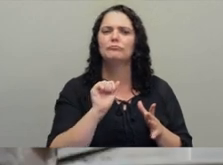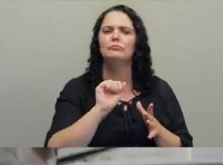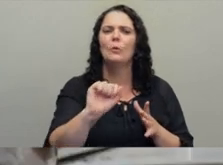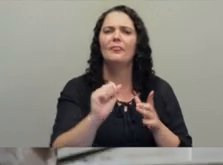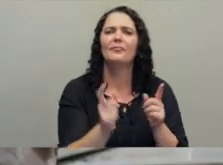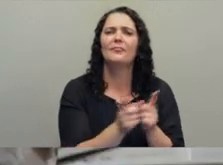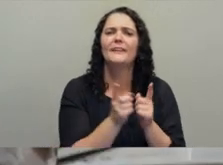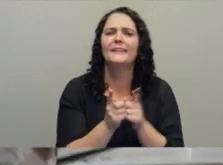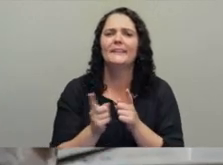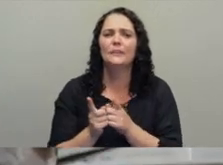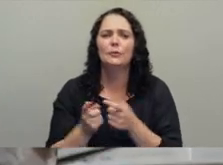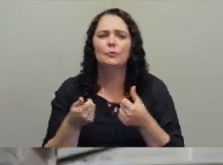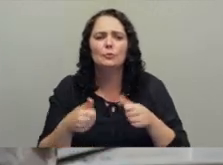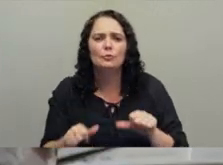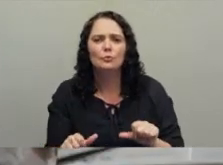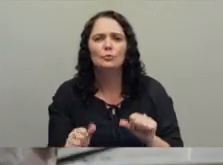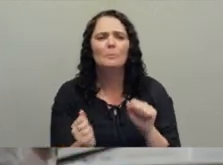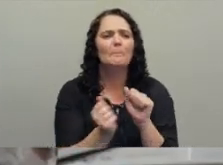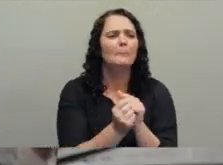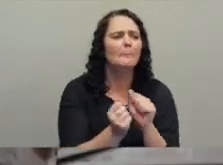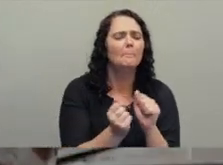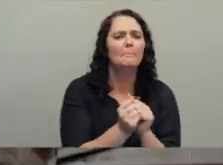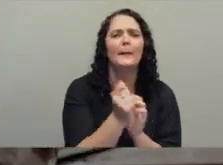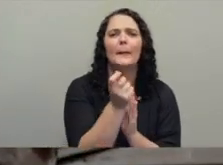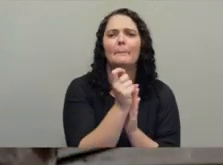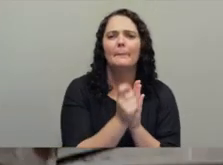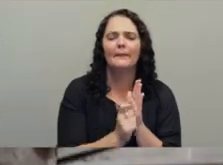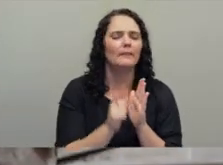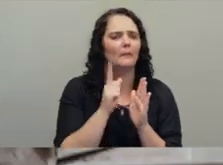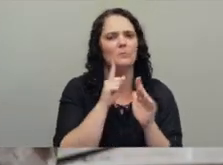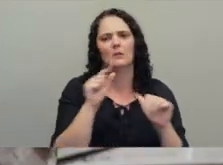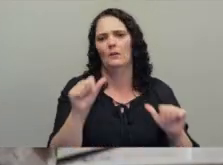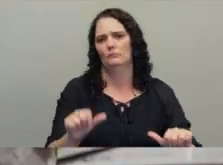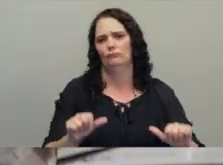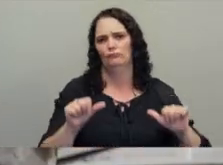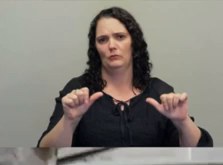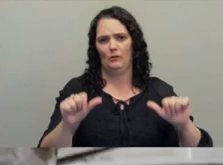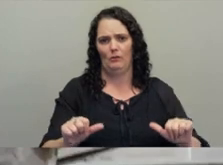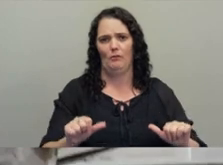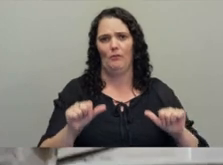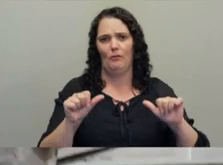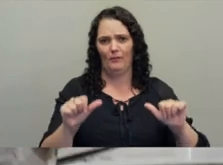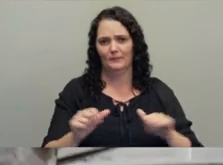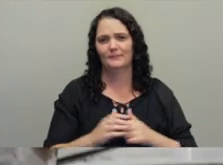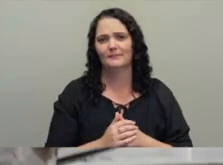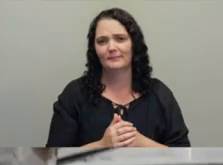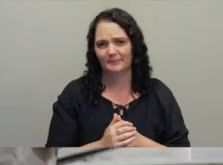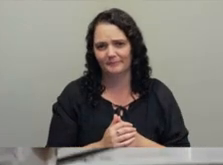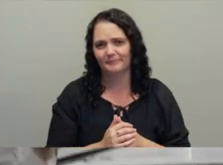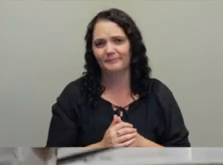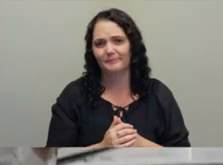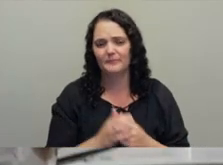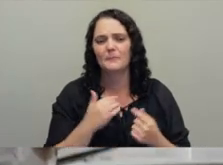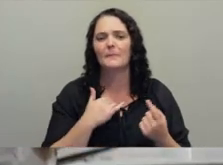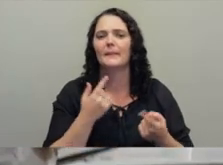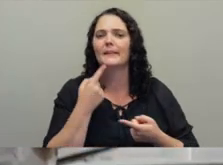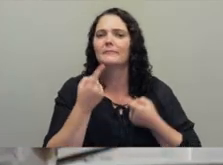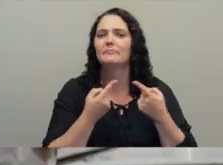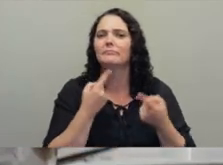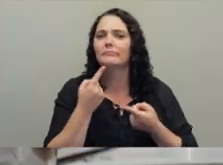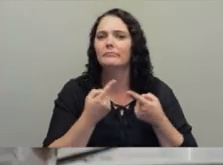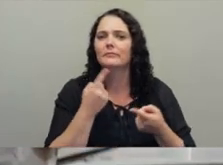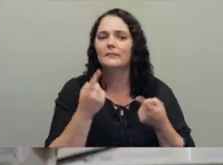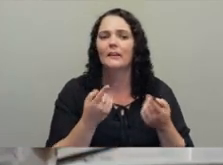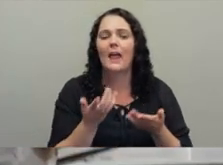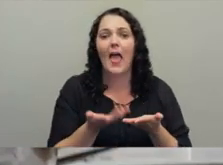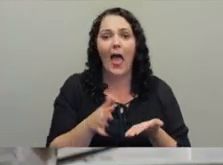you're using. Any materials that you have available will work for today. I'm going to take you through how to make